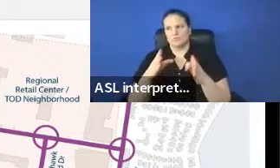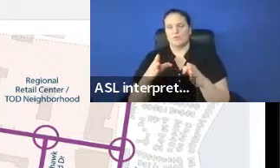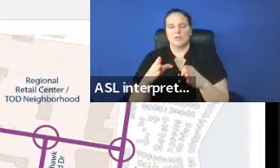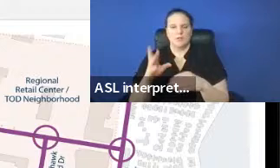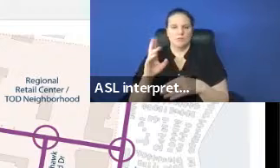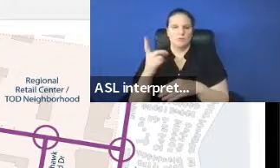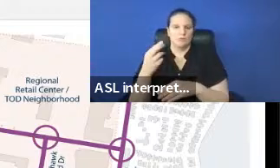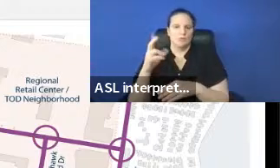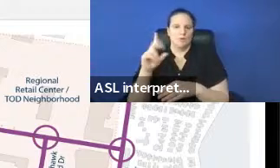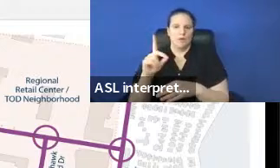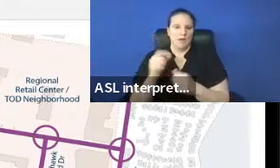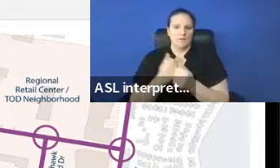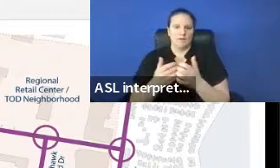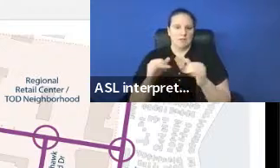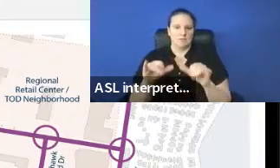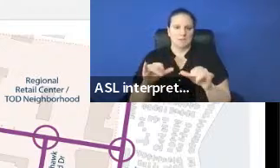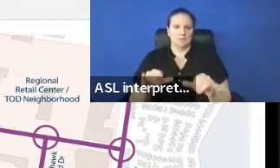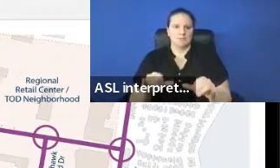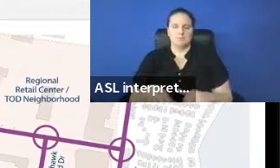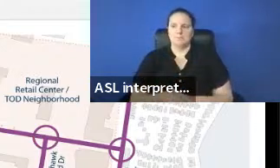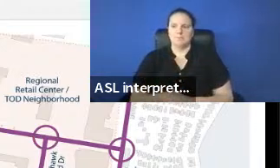Most everything else stays the same.